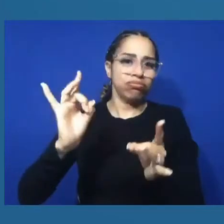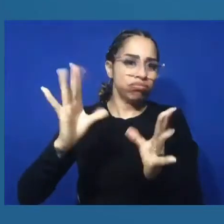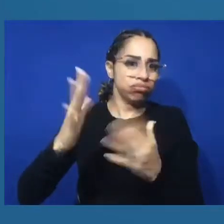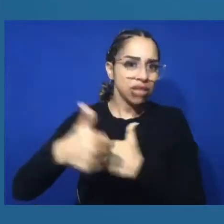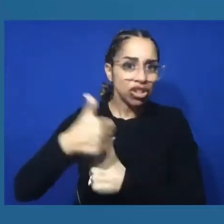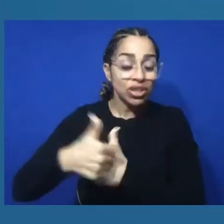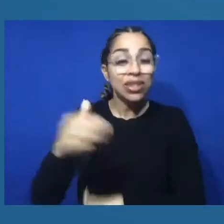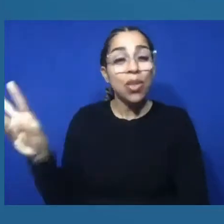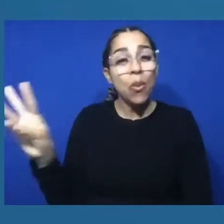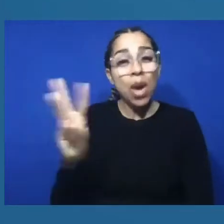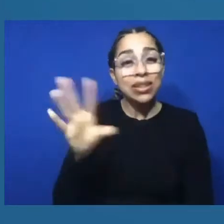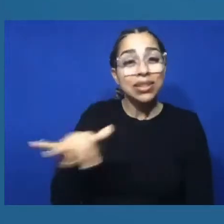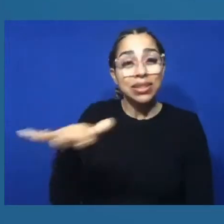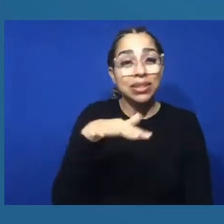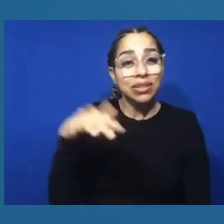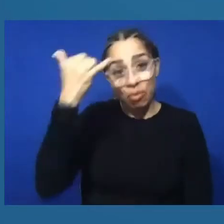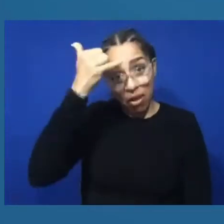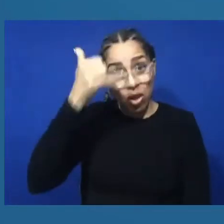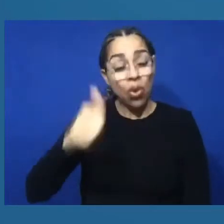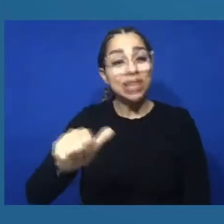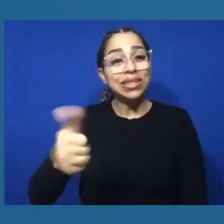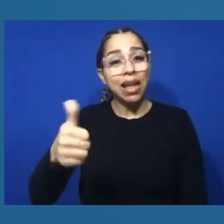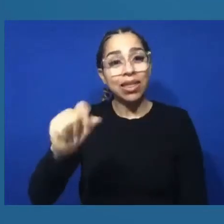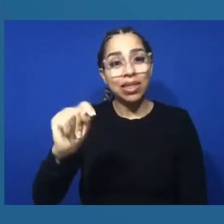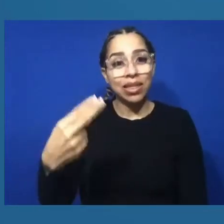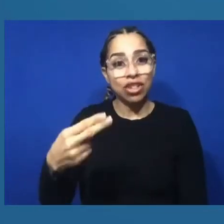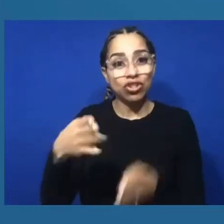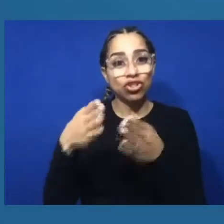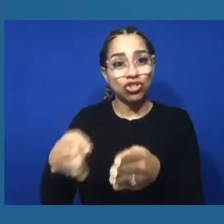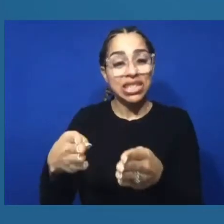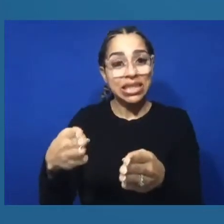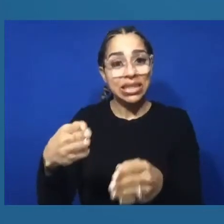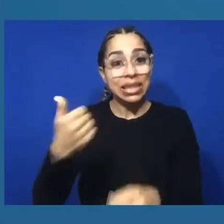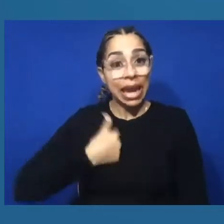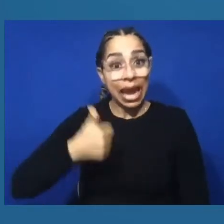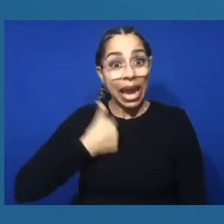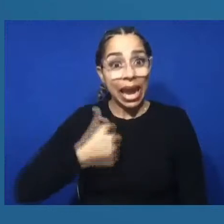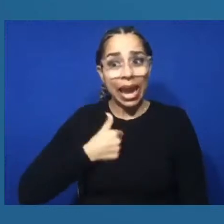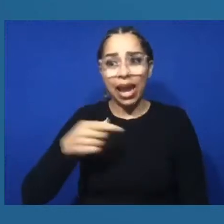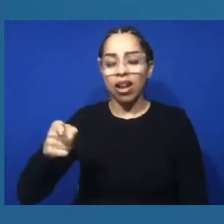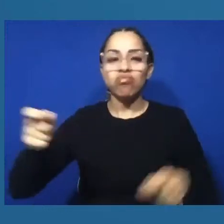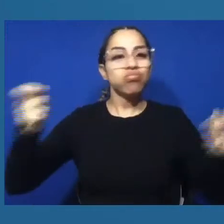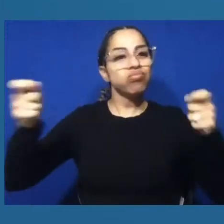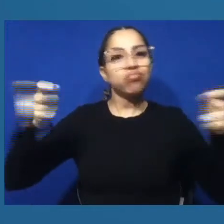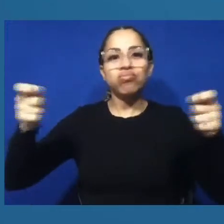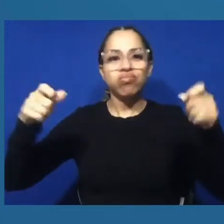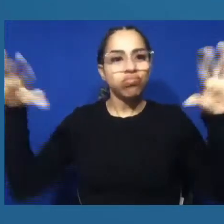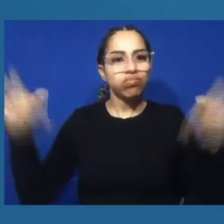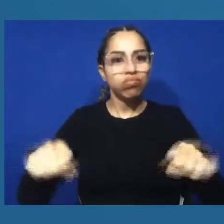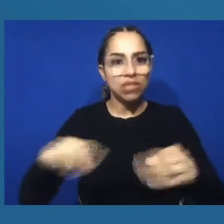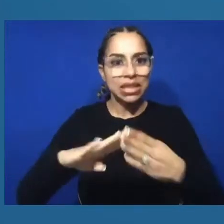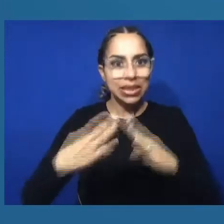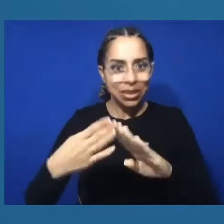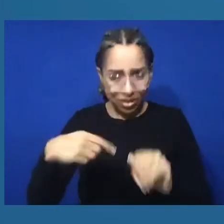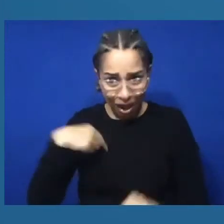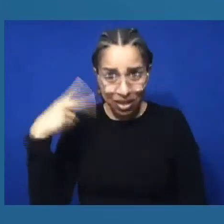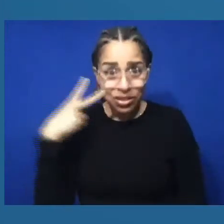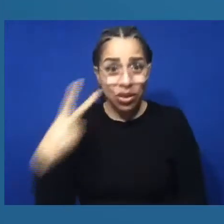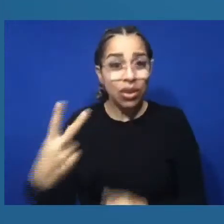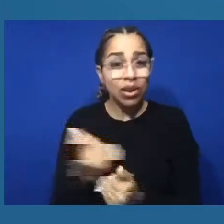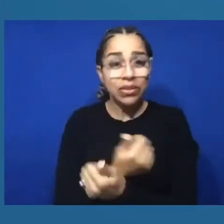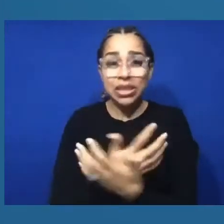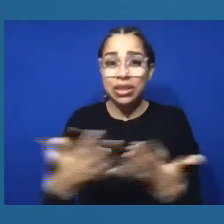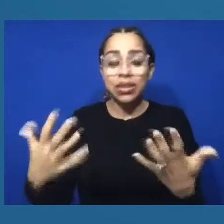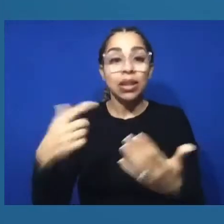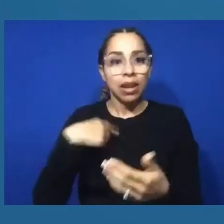10th Street Gang, they held this city captive. And I saw that, but so when I see the numbers that I track every day of